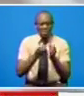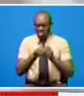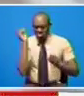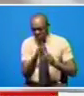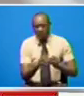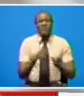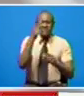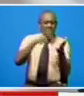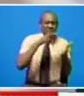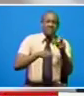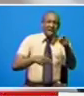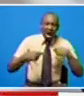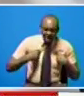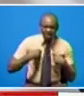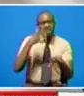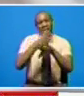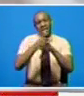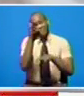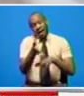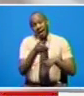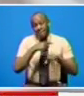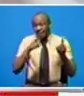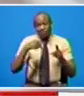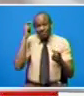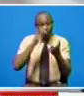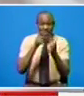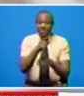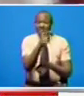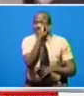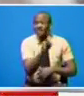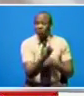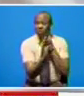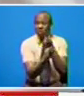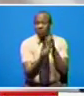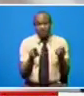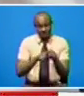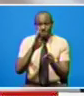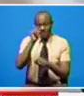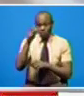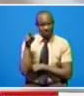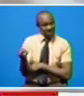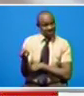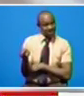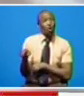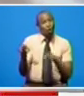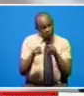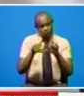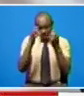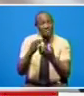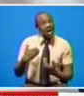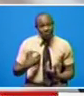will accuse, without recognizing that those individuals, like Nicholas Biwott, also have